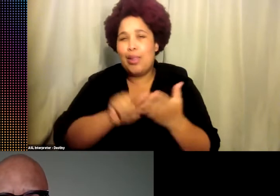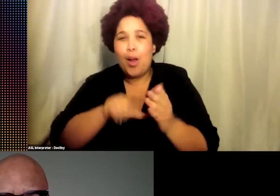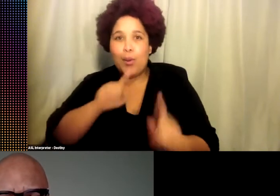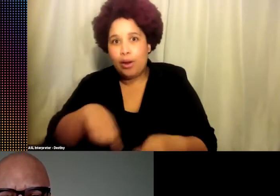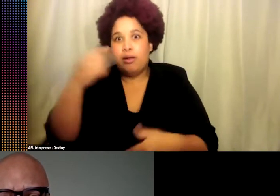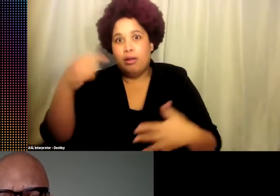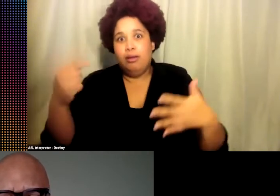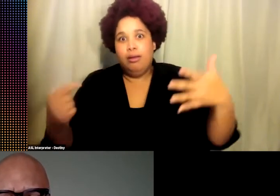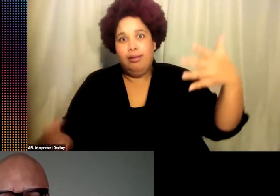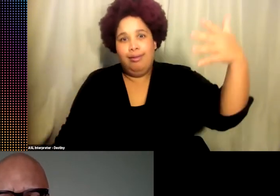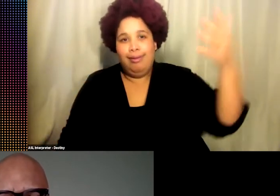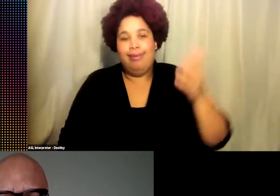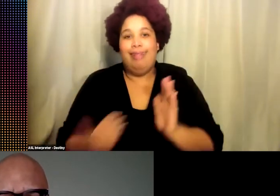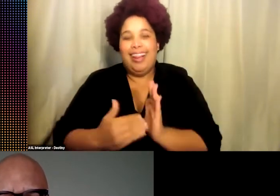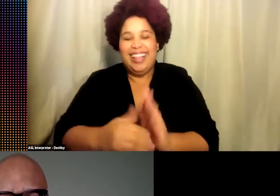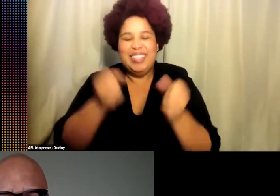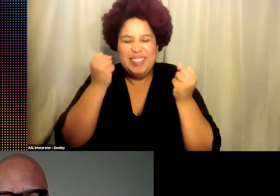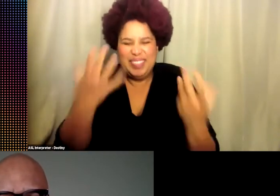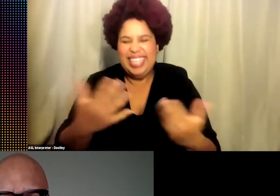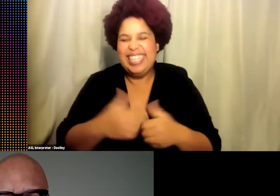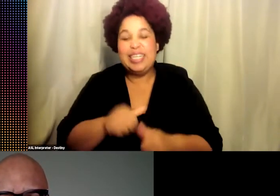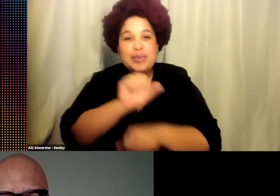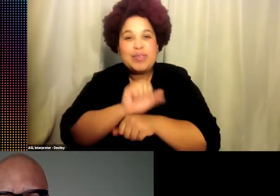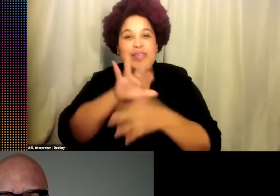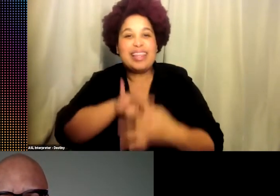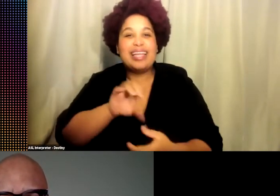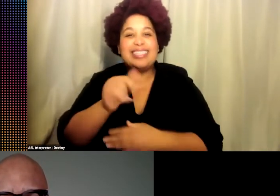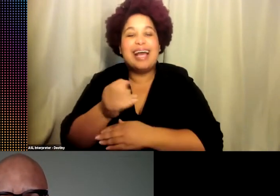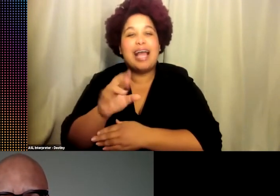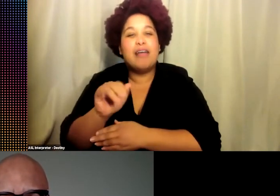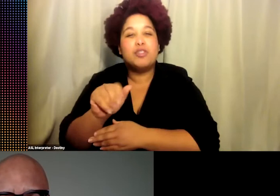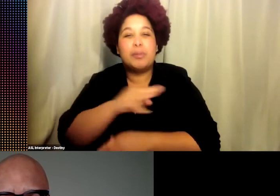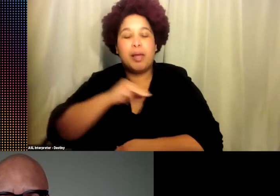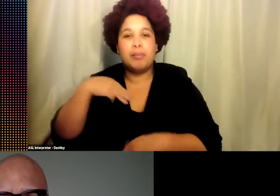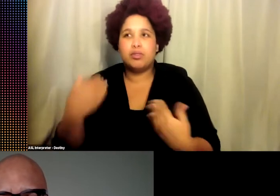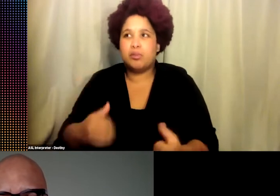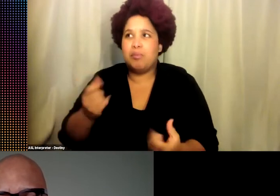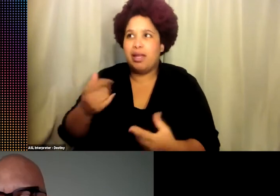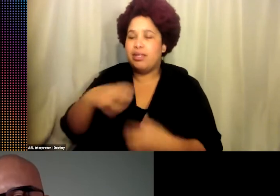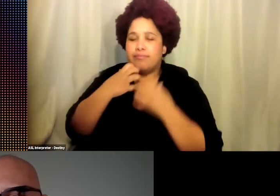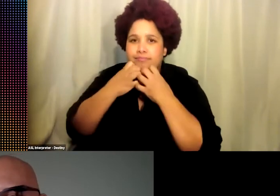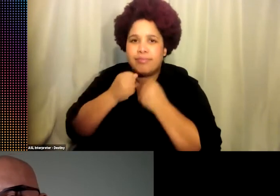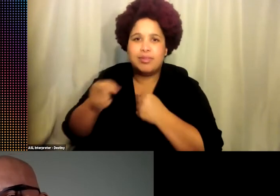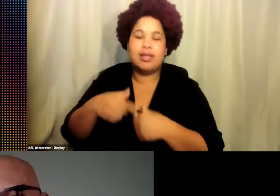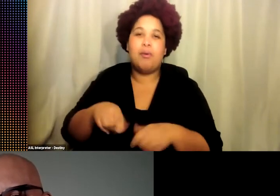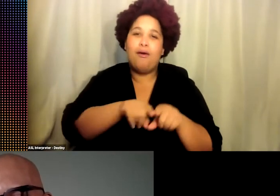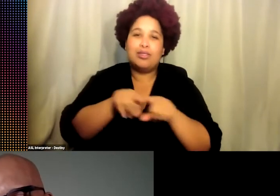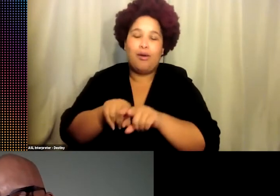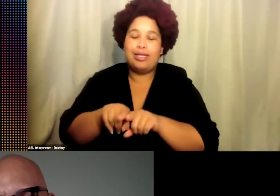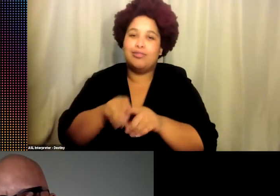Law and Order. But it's the work he does on behalf of SAG-AFTRA members that so many of us love him for, in addition to his great